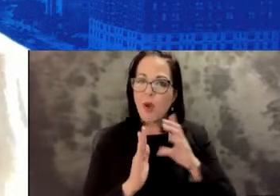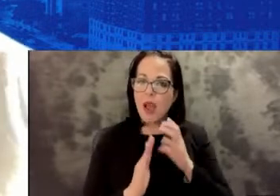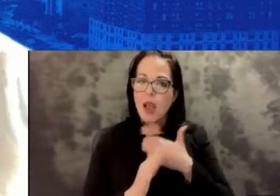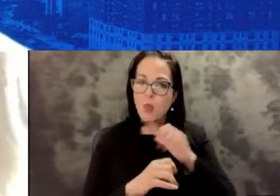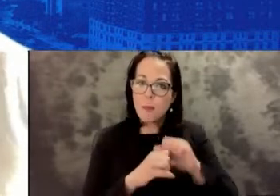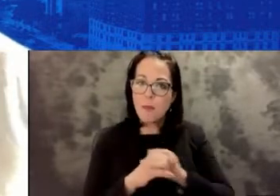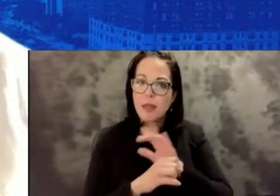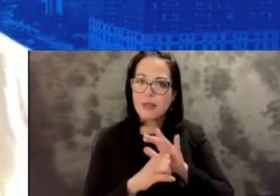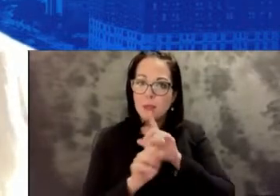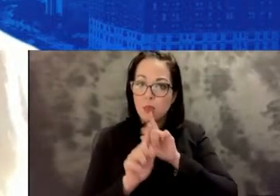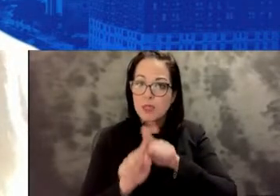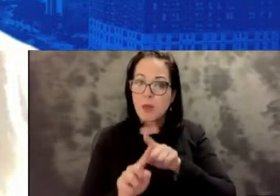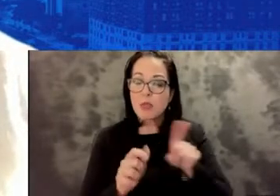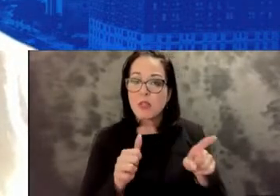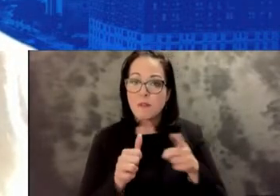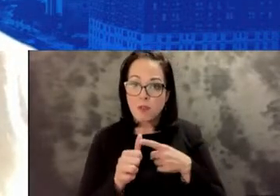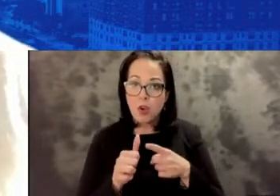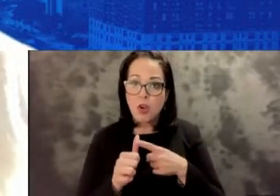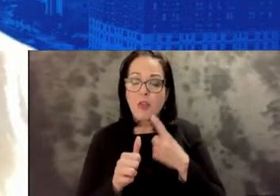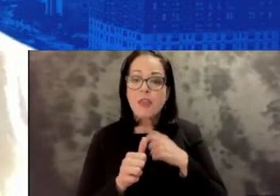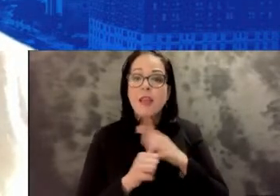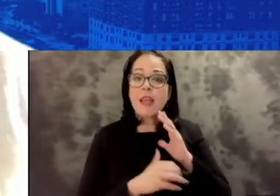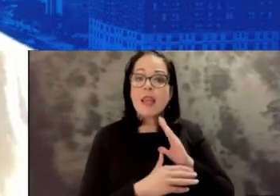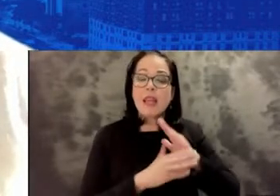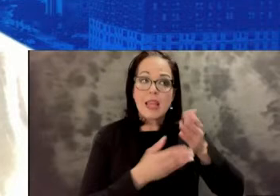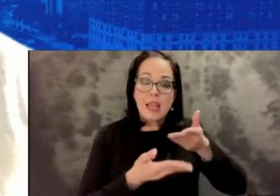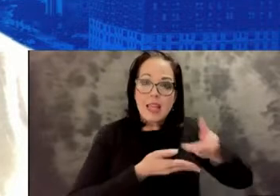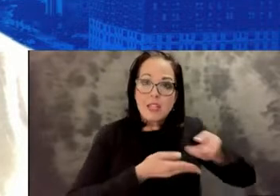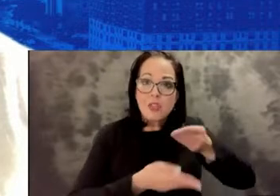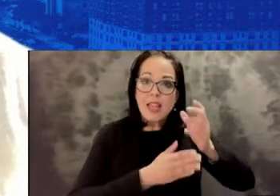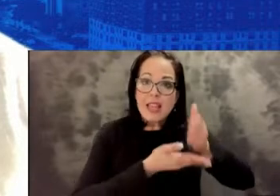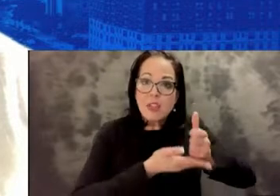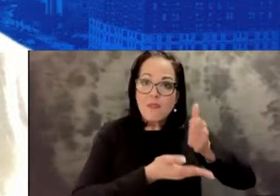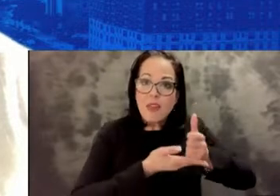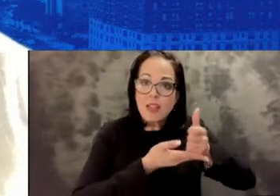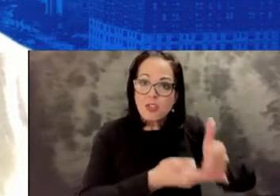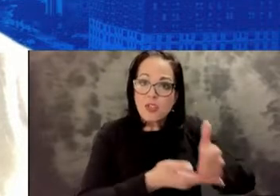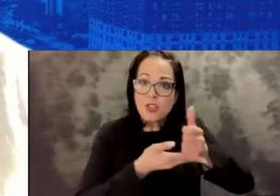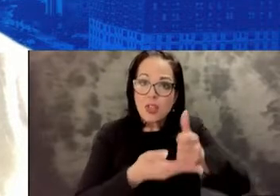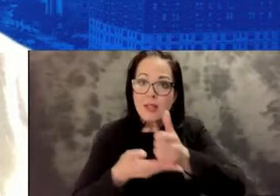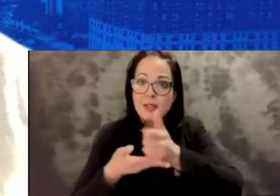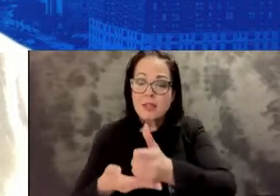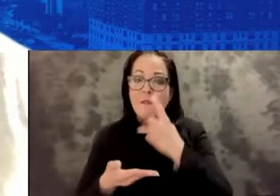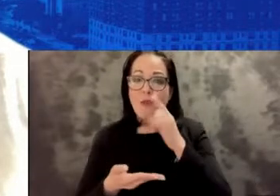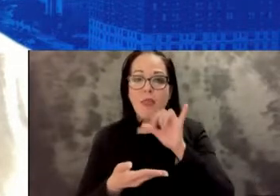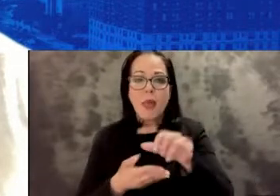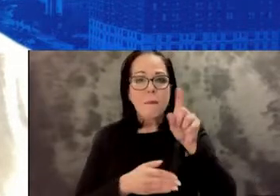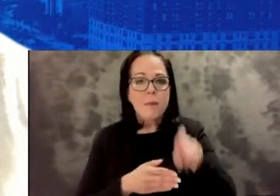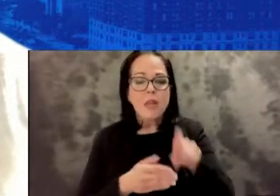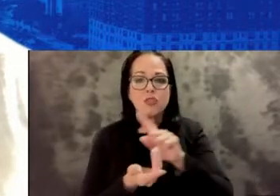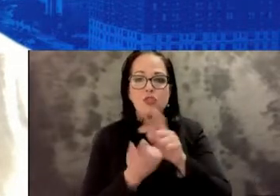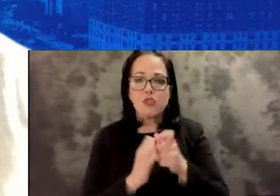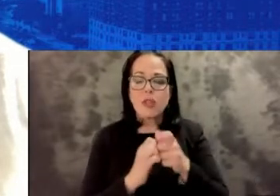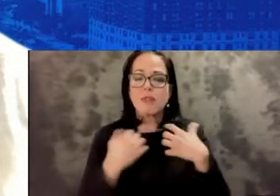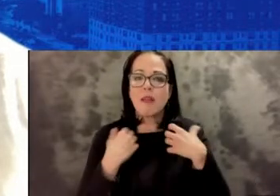response. First, interventions to address inequity must change the structures and systems of healthcare to ensure that the needs of racial